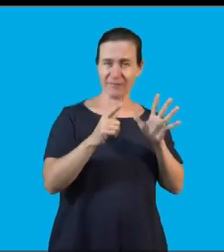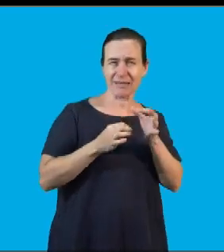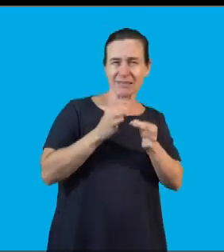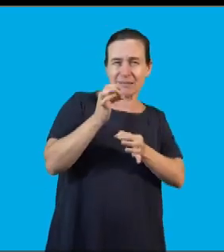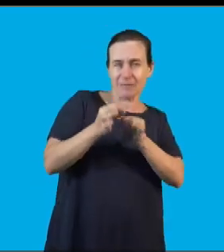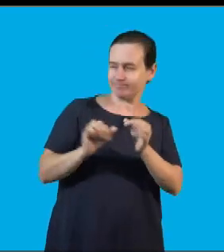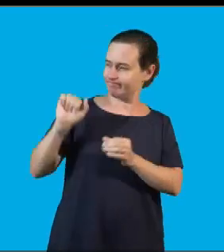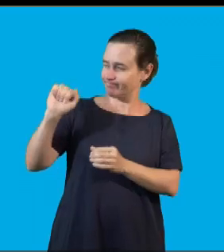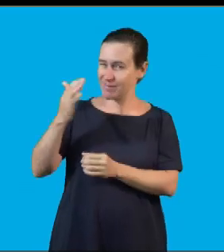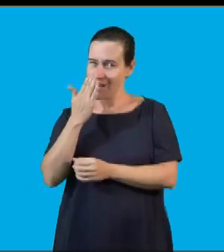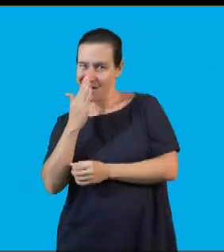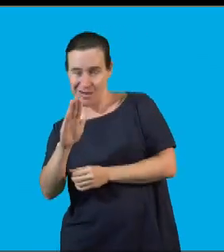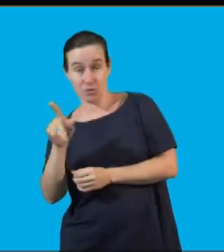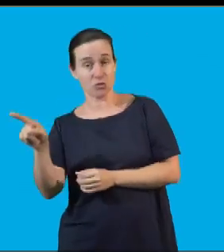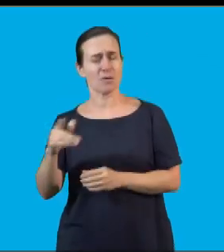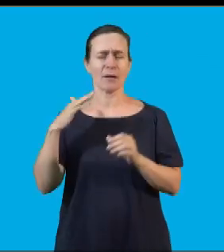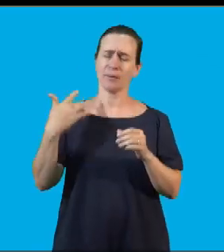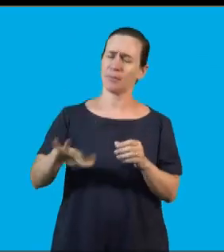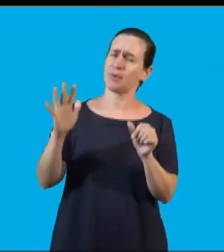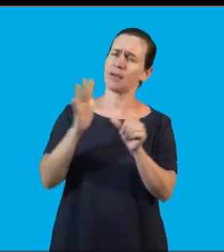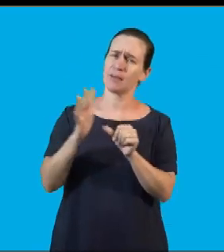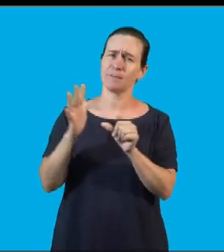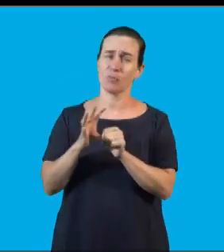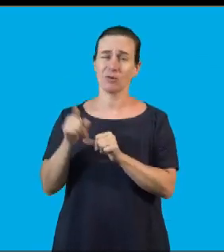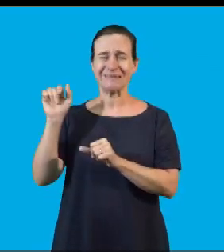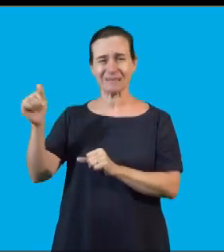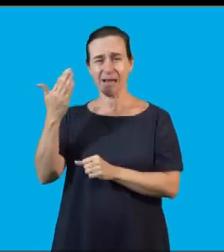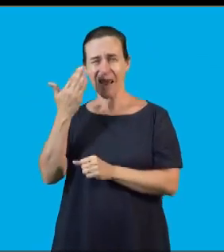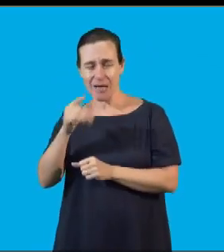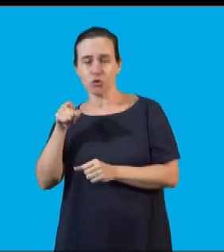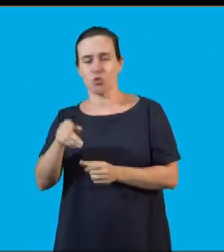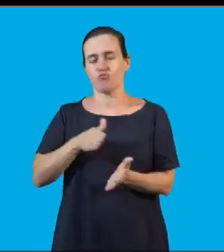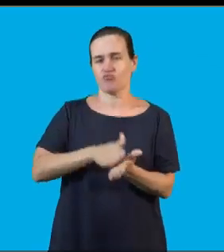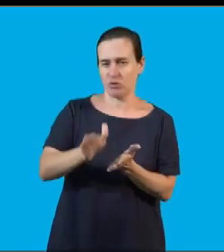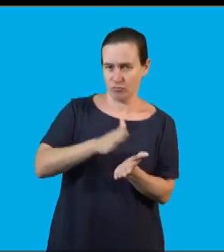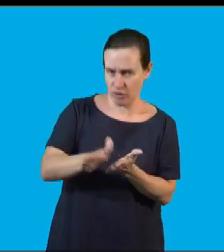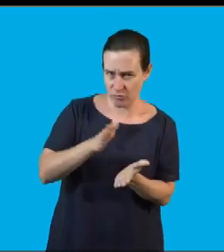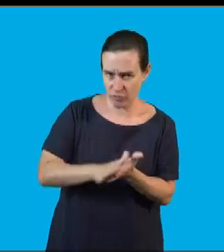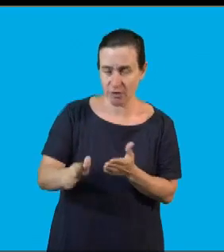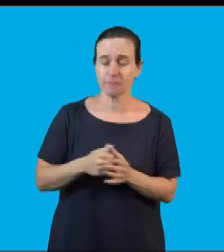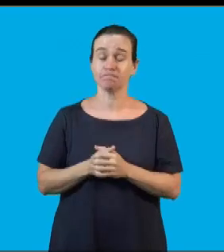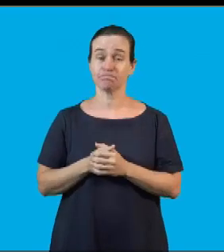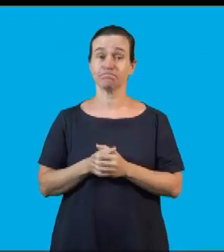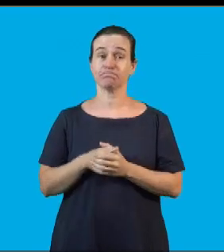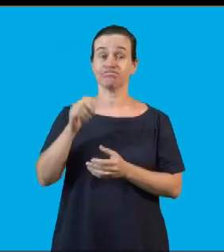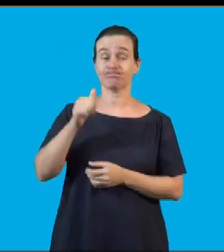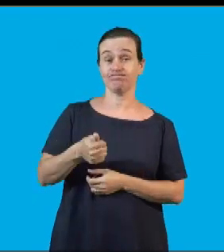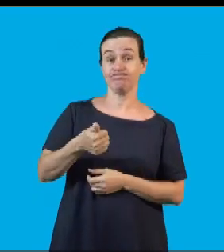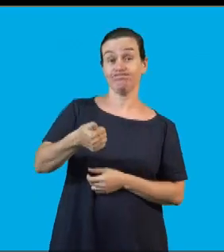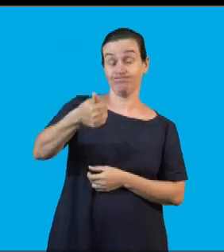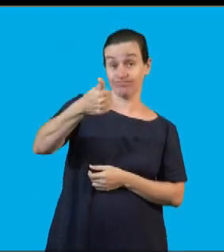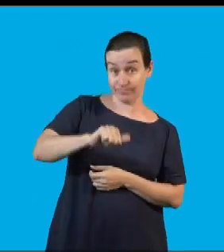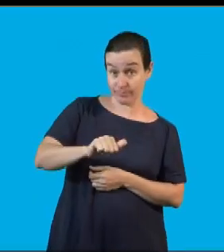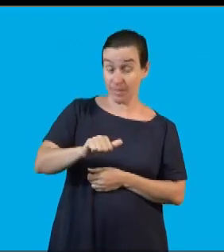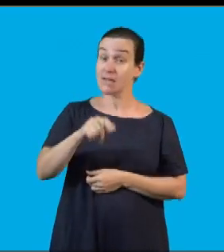the writer's attitude, grade 12, it's very important, towards print media. Then the next part